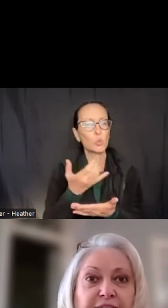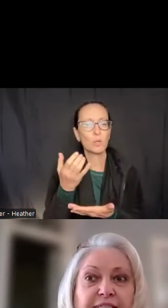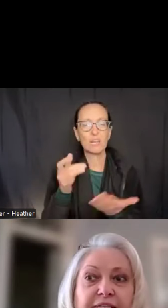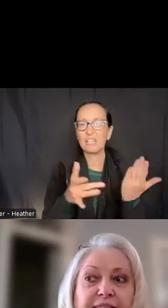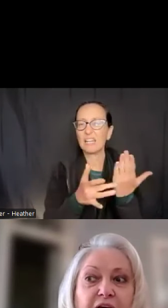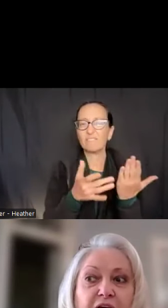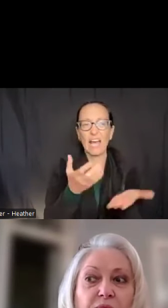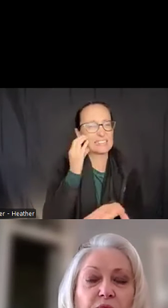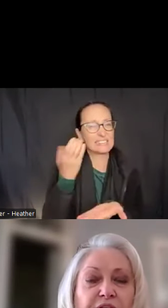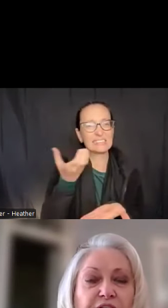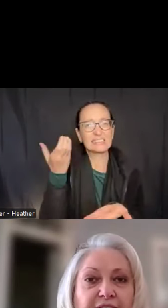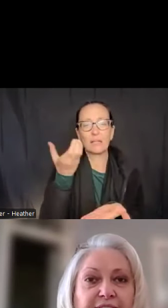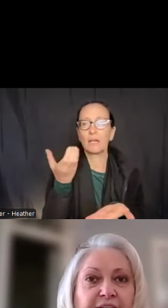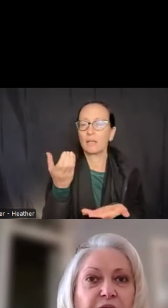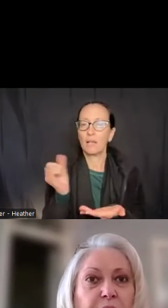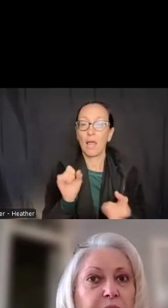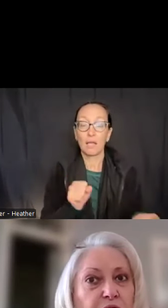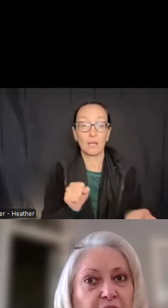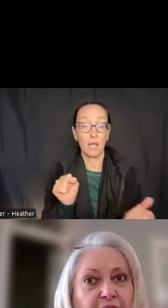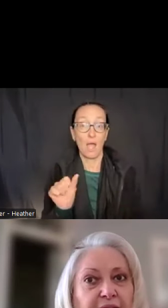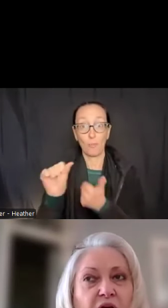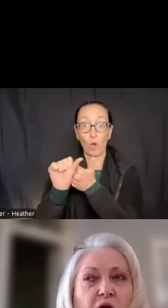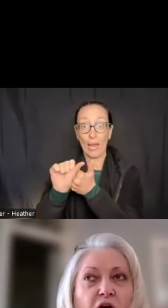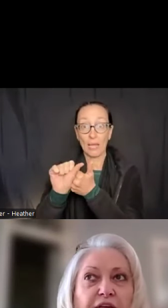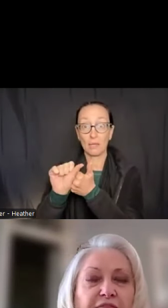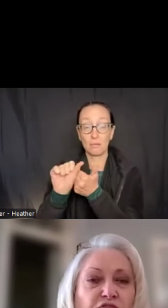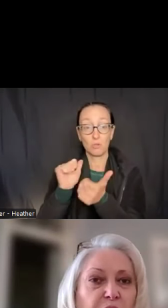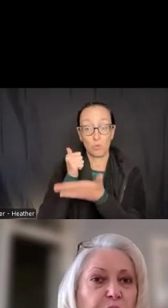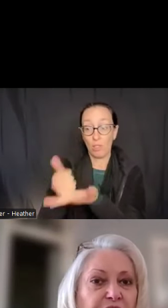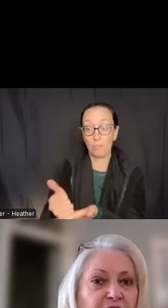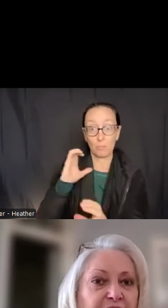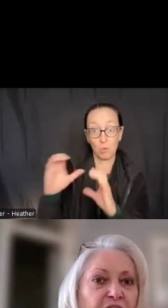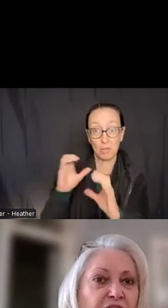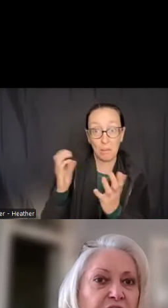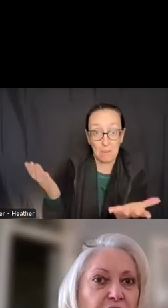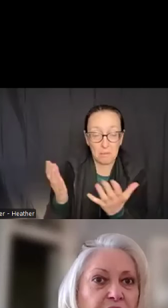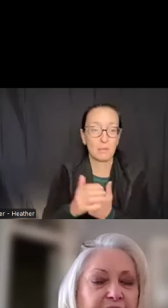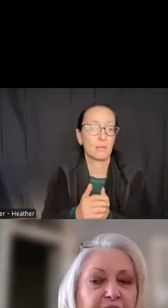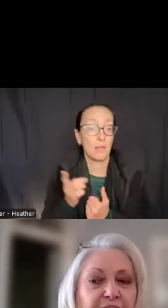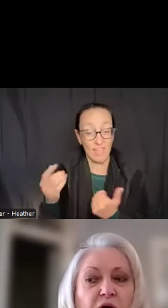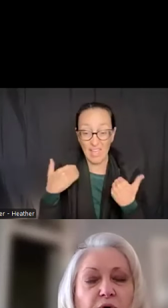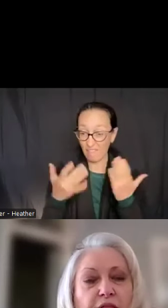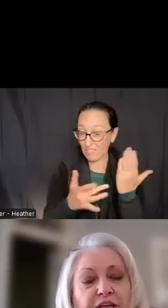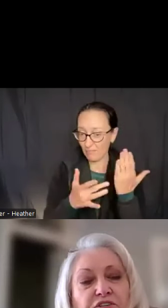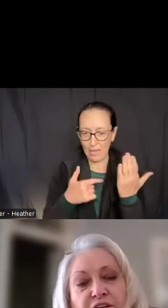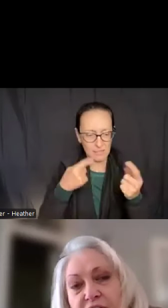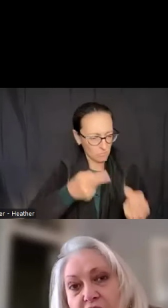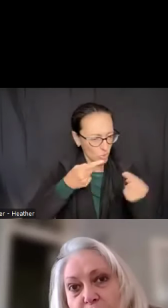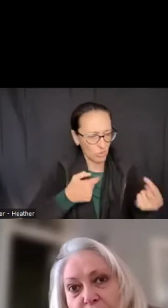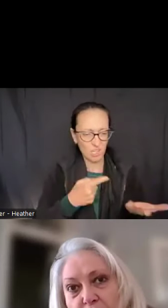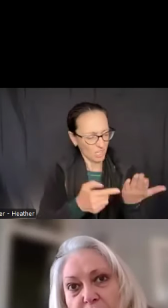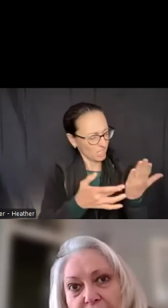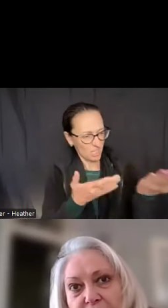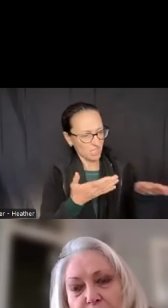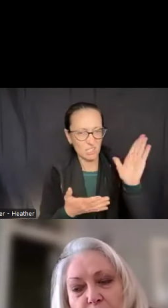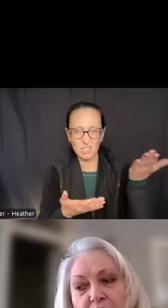upgrade, for instance, with a device that can help them communicate? Are they having trouble with the device they already own? Let's say they got one that just doesn't